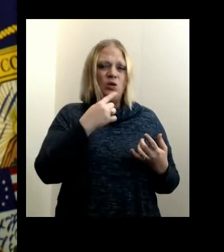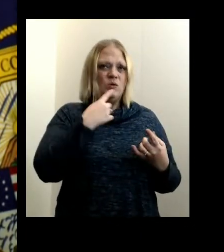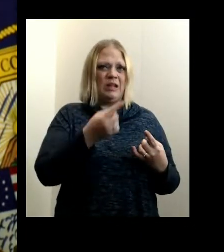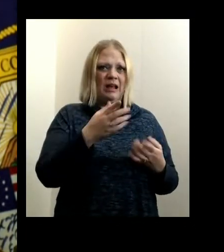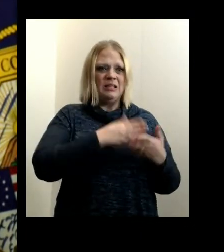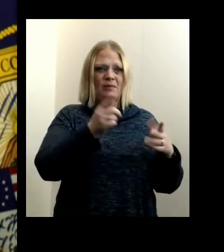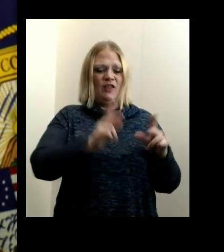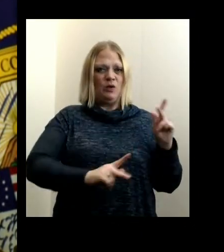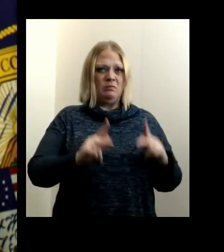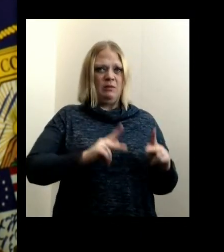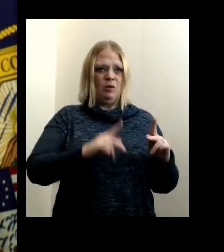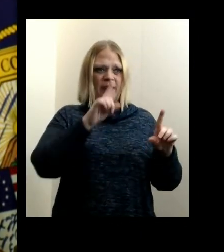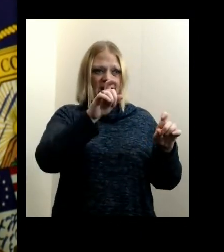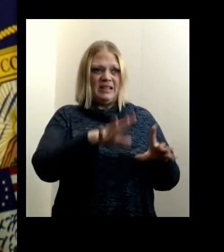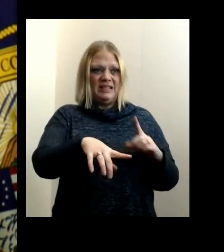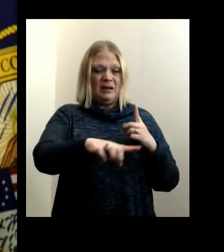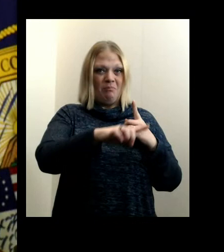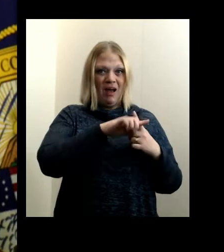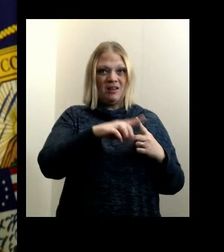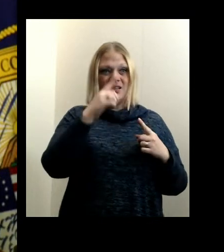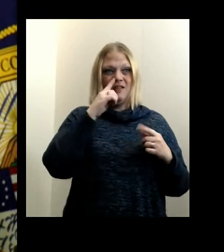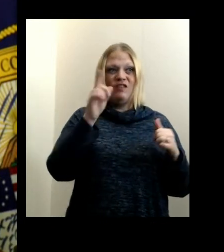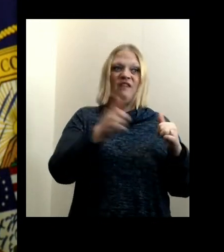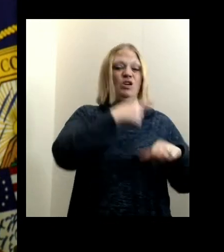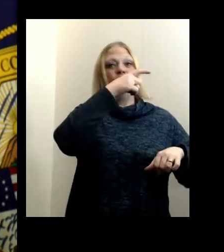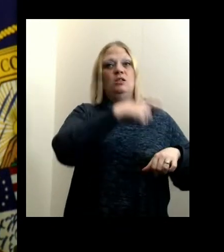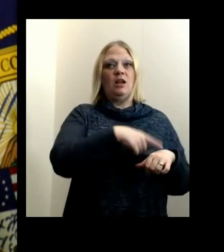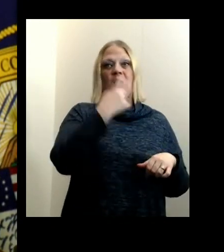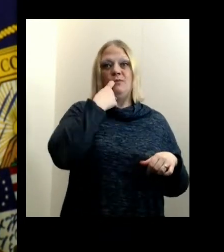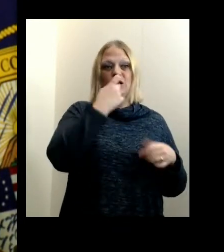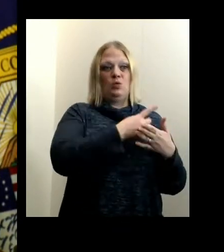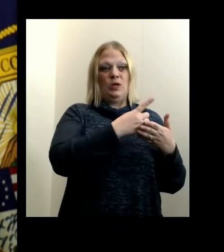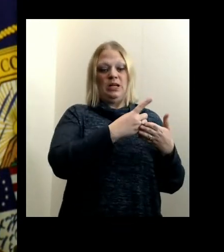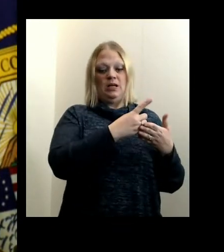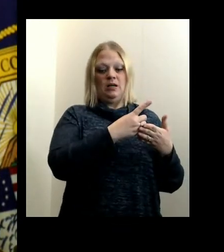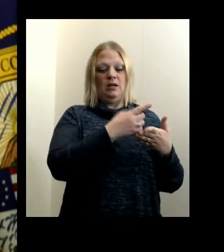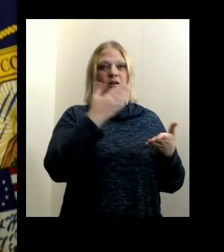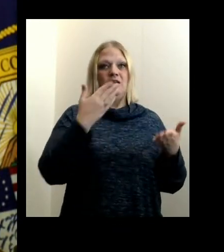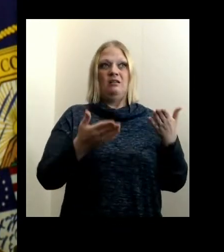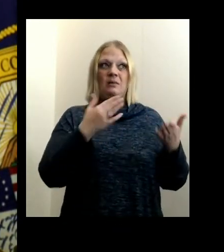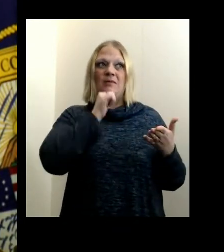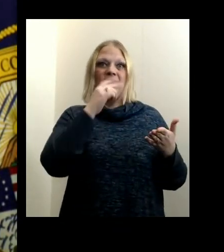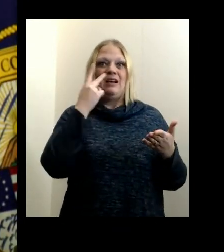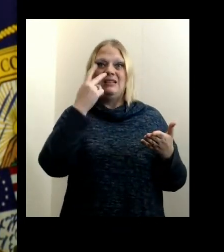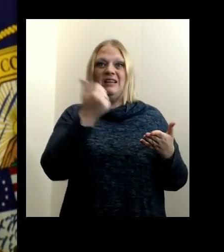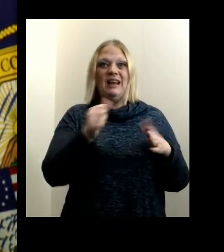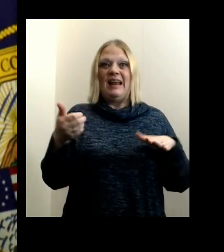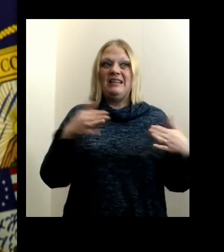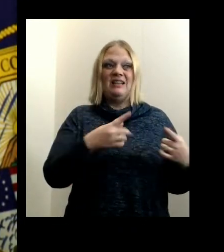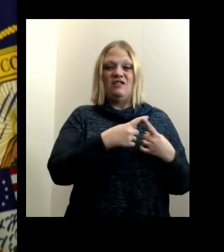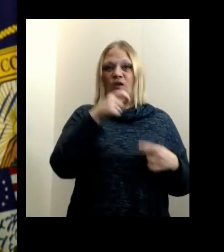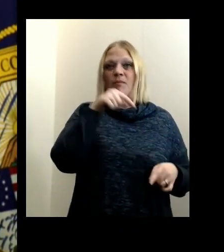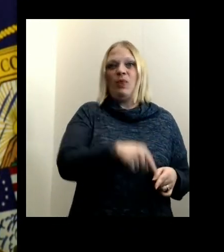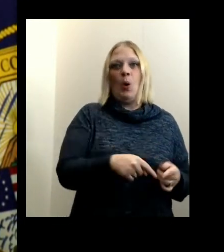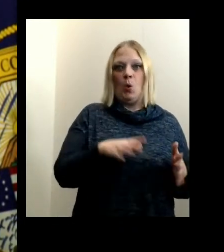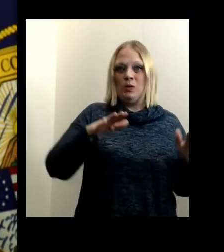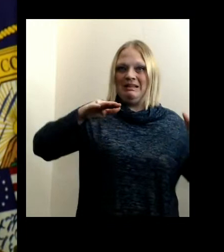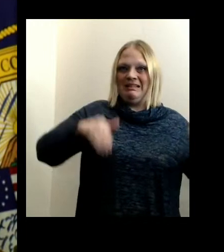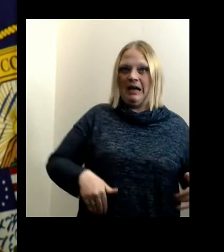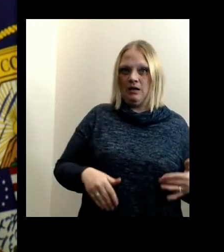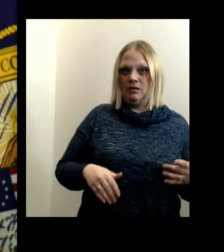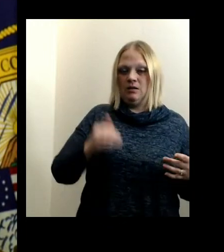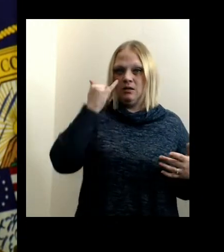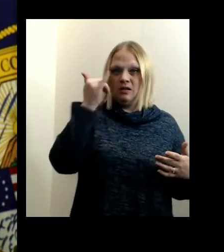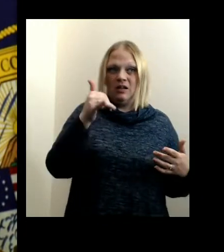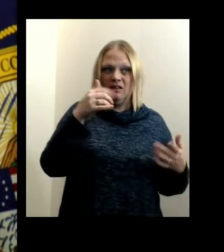who tested positive for the first time in this past week, we probably haven't seen any deaths from those yet. And if we do, it's going to